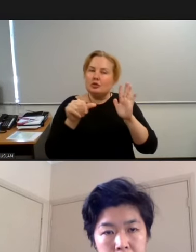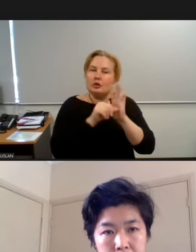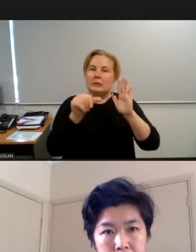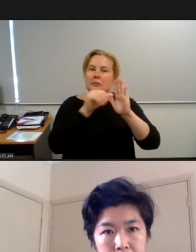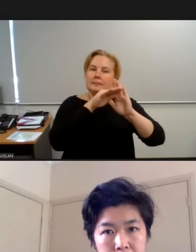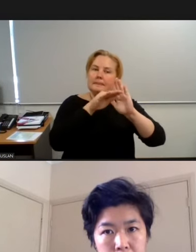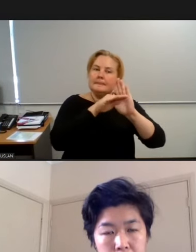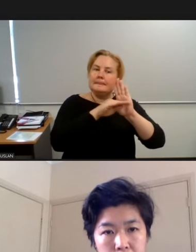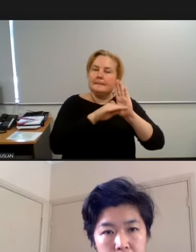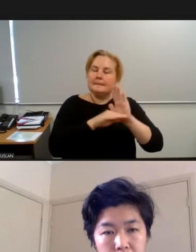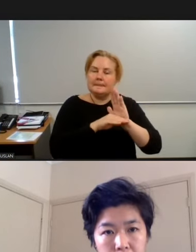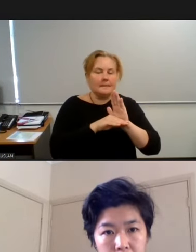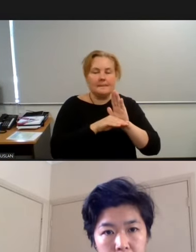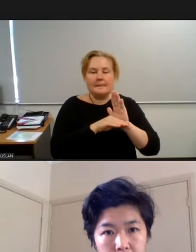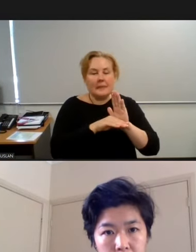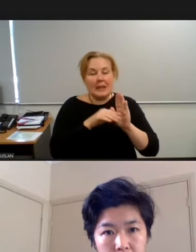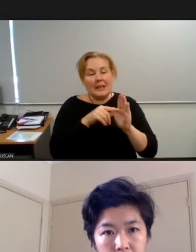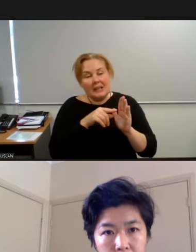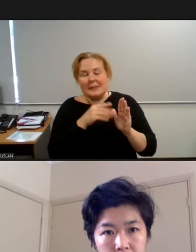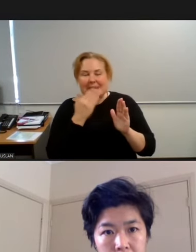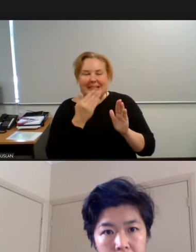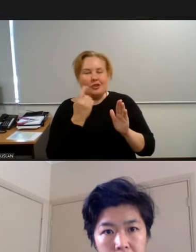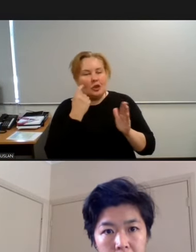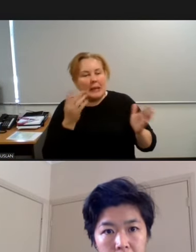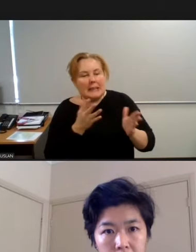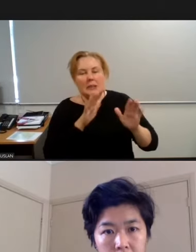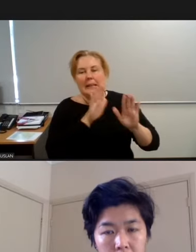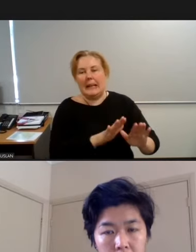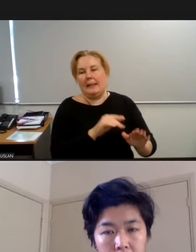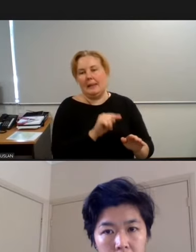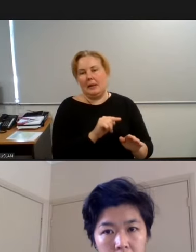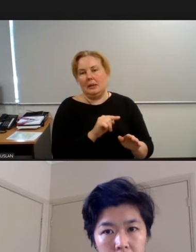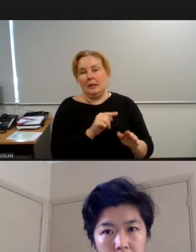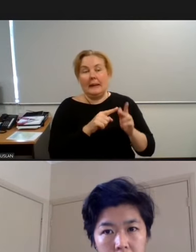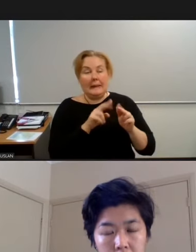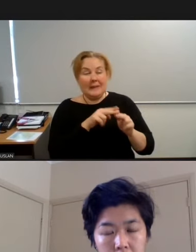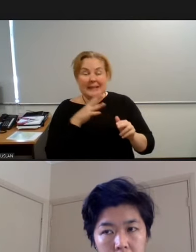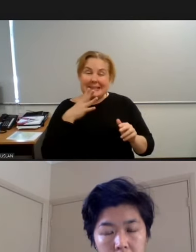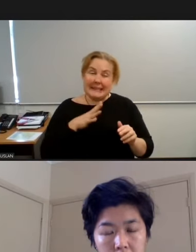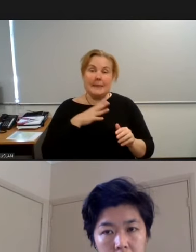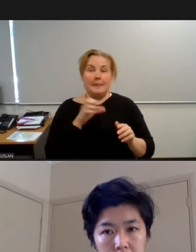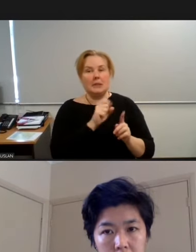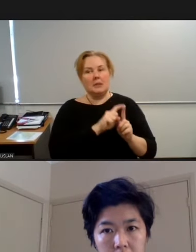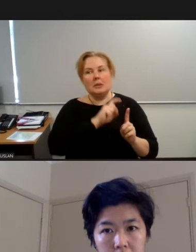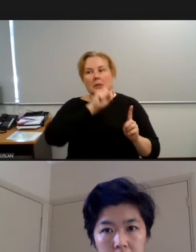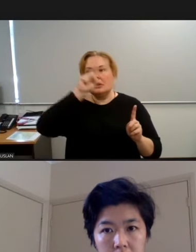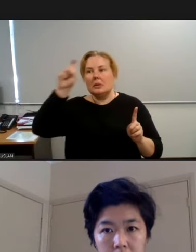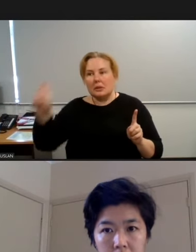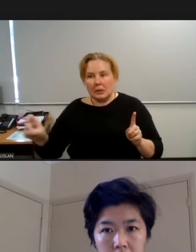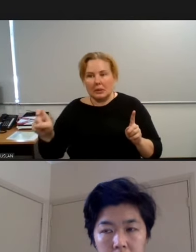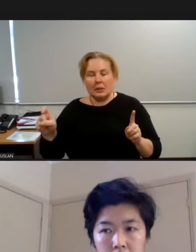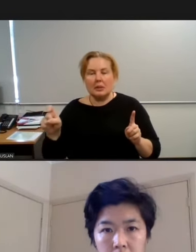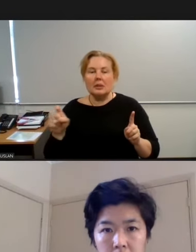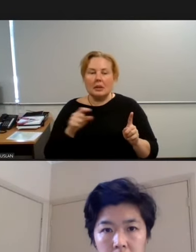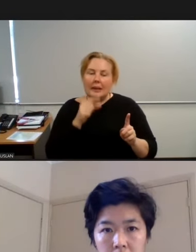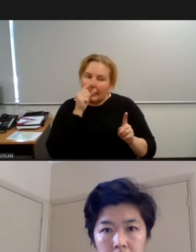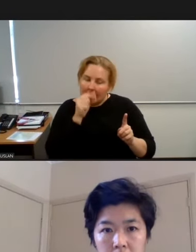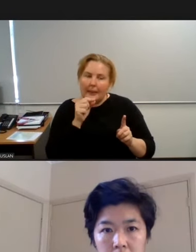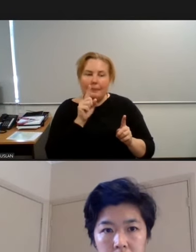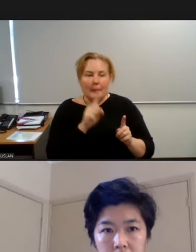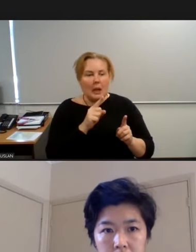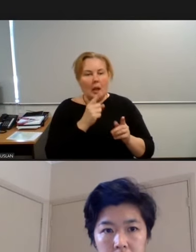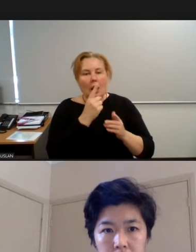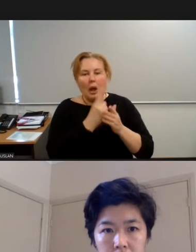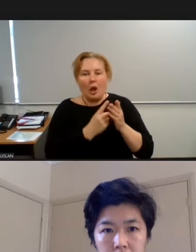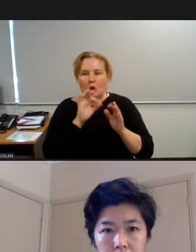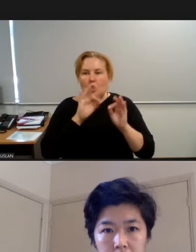postcodes, you can, but just plan your trip so that you don't need to stop in those areas unless it is for one of